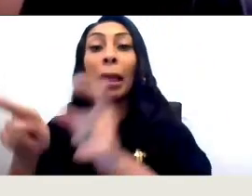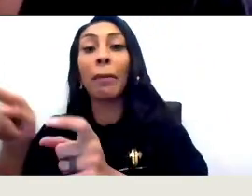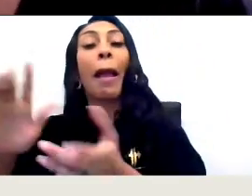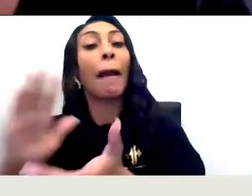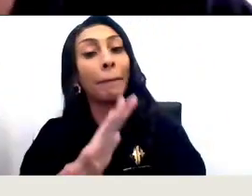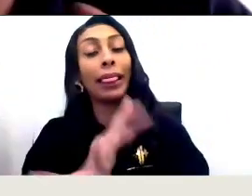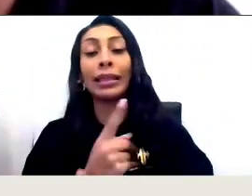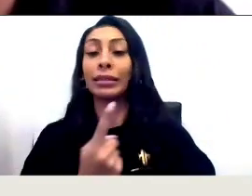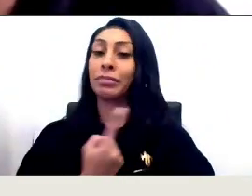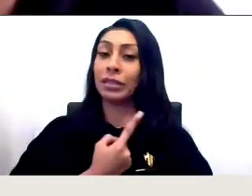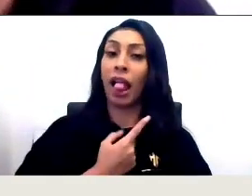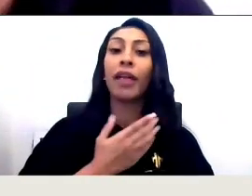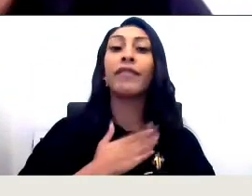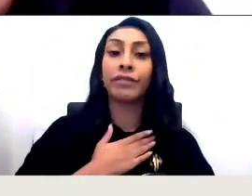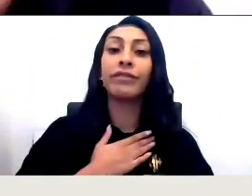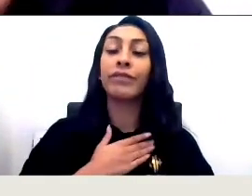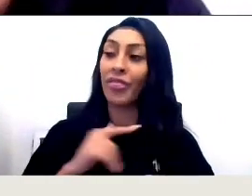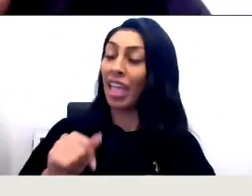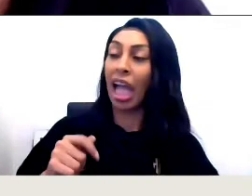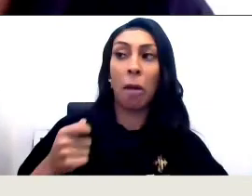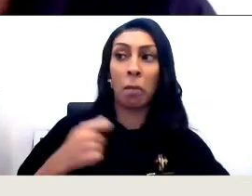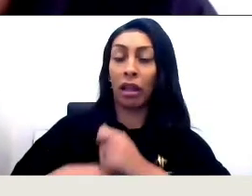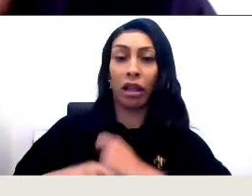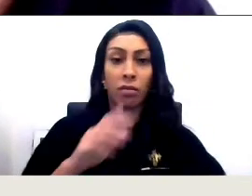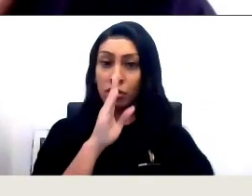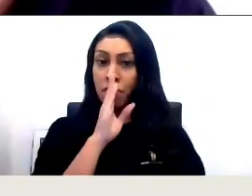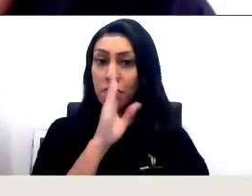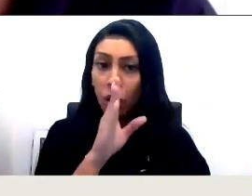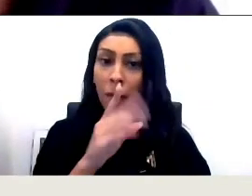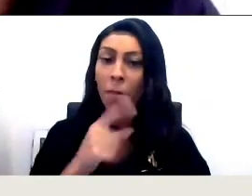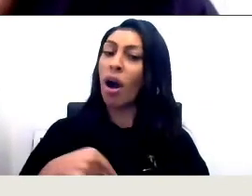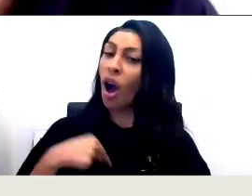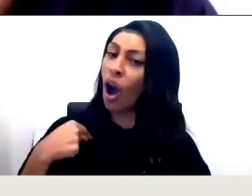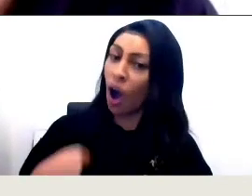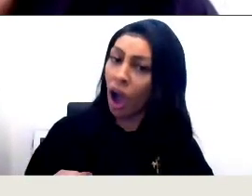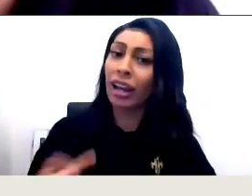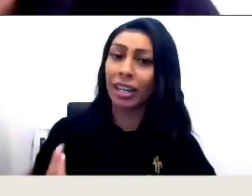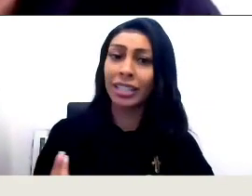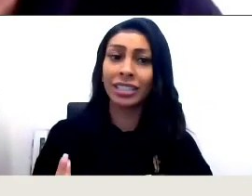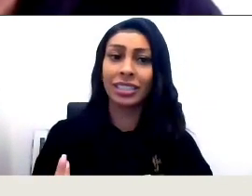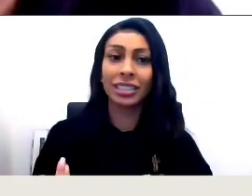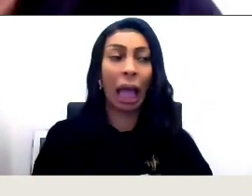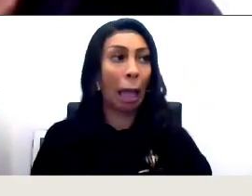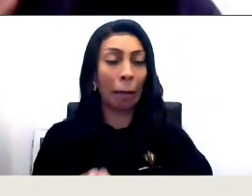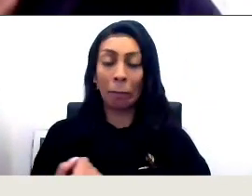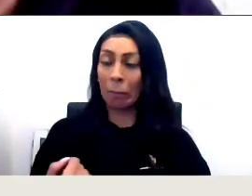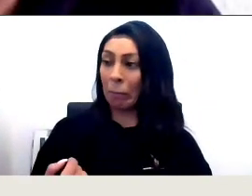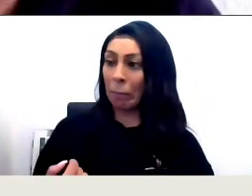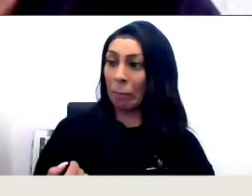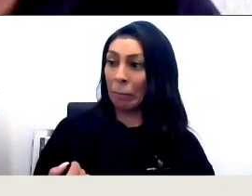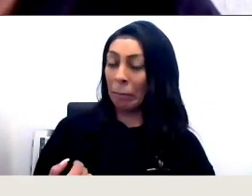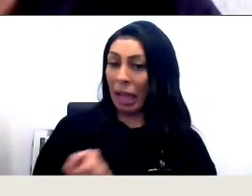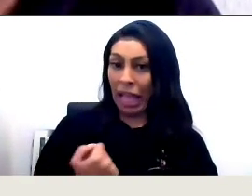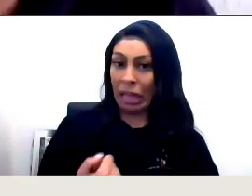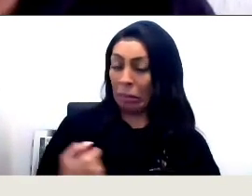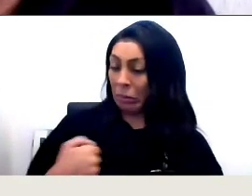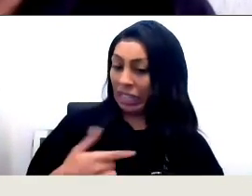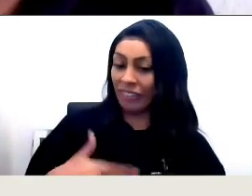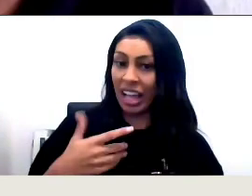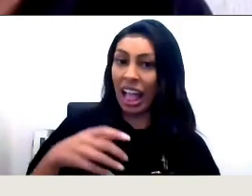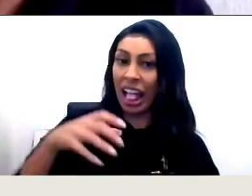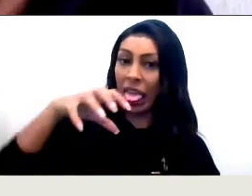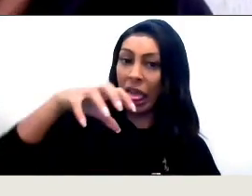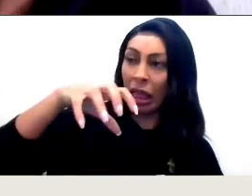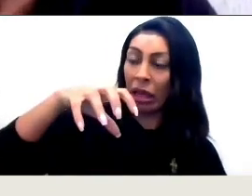there's so much honesty that comes with that, which really makes me to be in a position where I feel like, oh, I'm